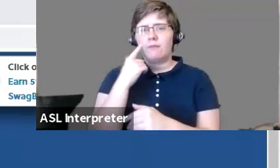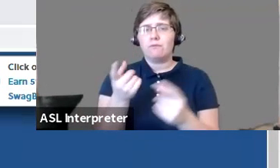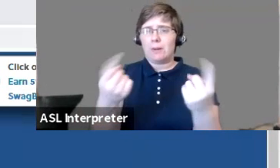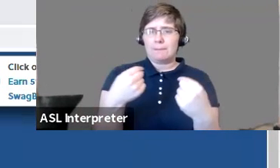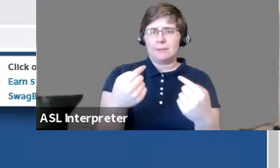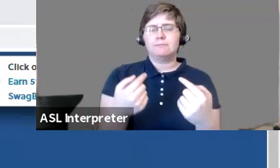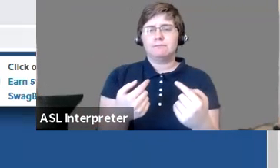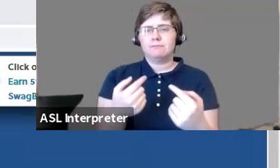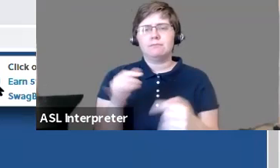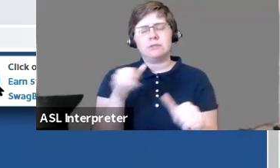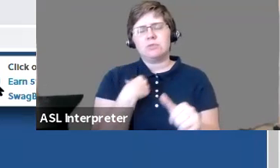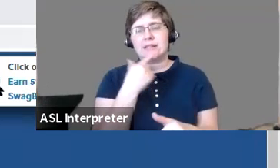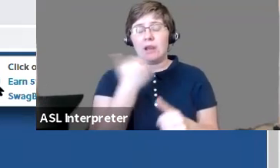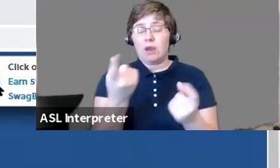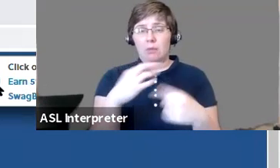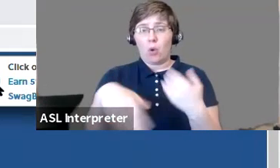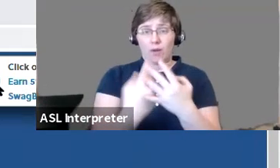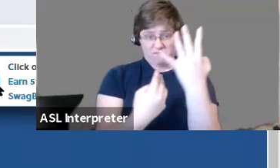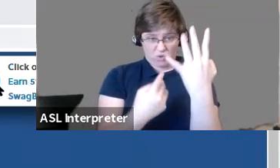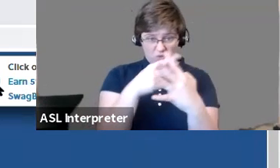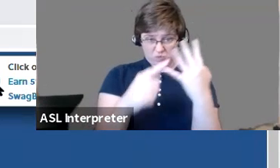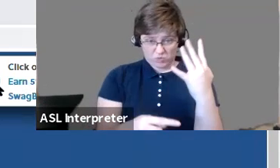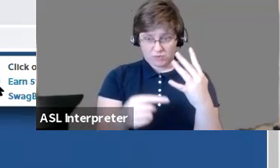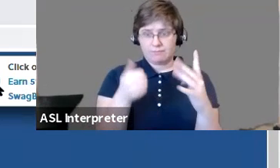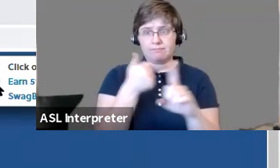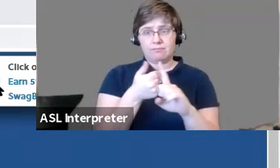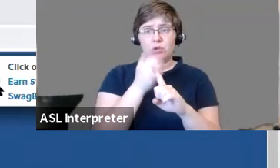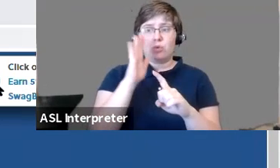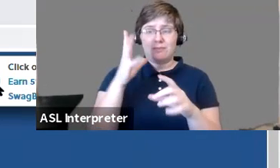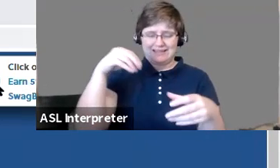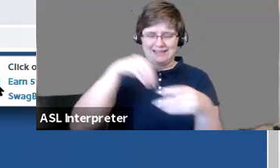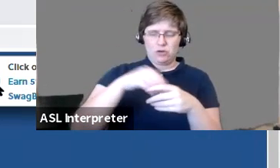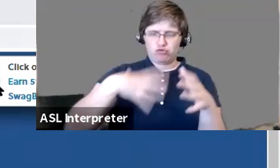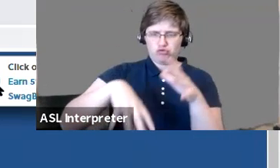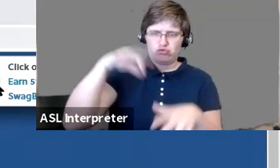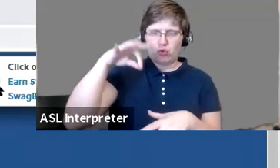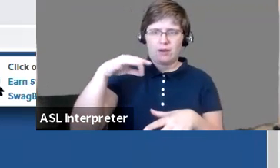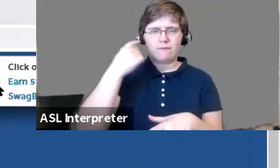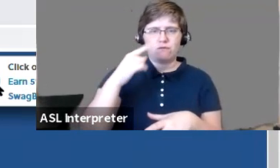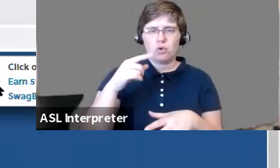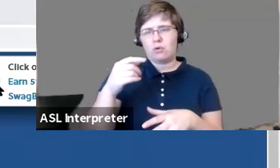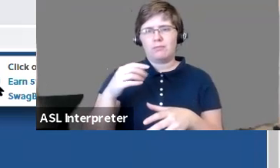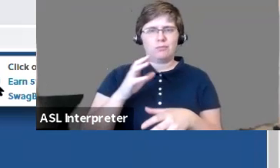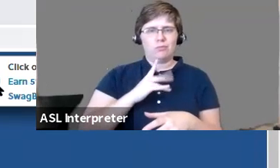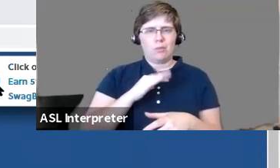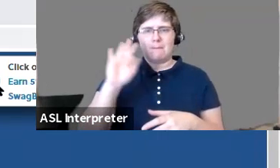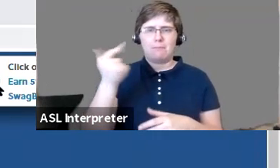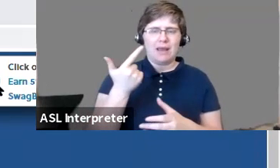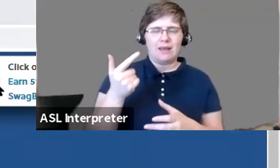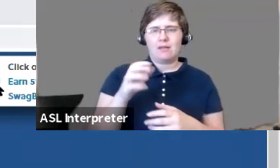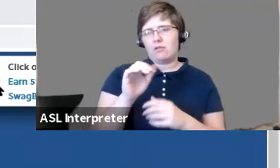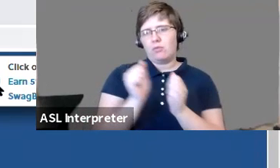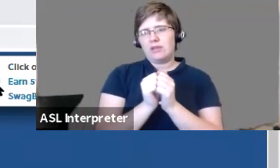attended. Like we said, anyone who attended all four sessions is actually going to be placed in a drawing for a grab bag of